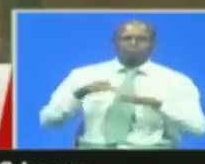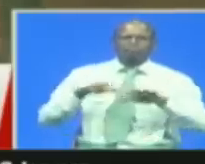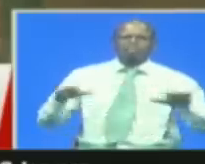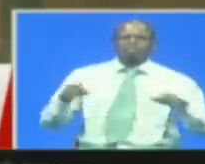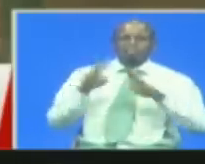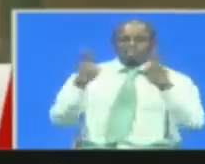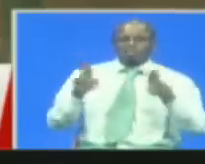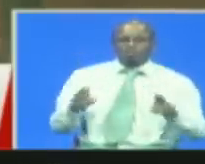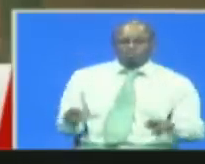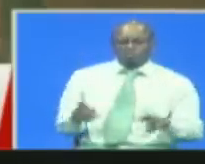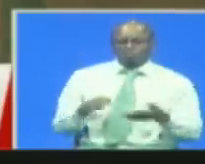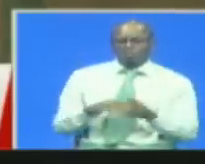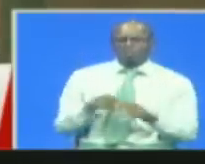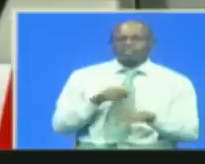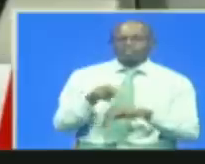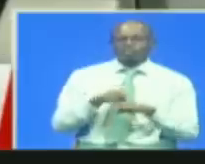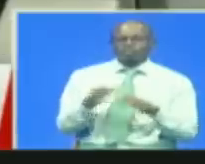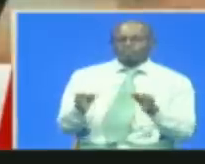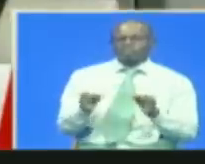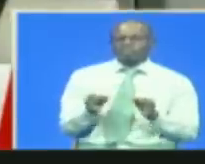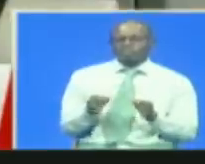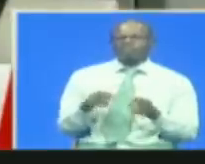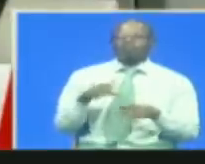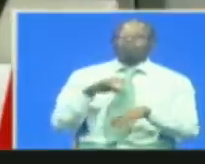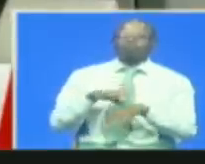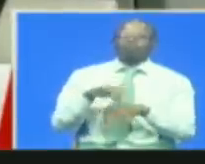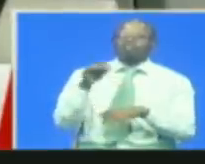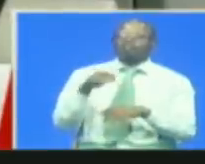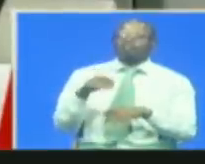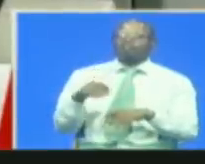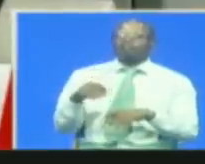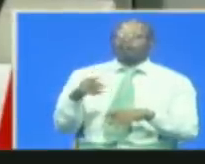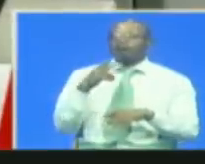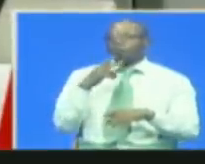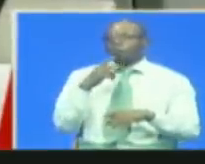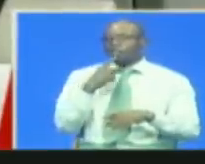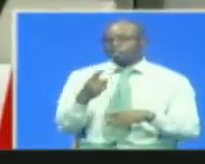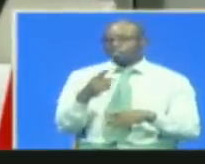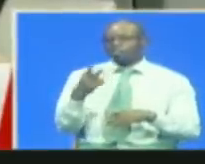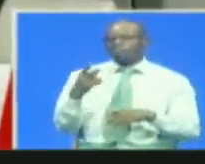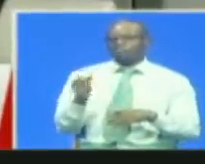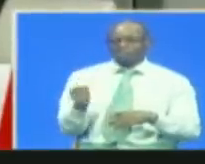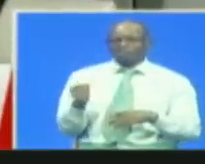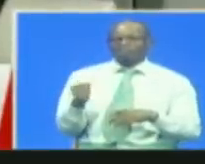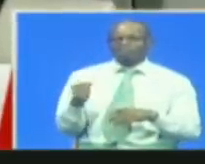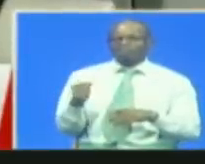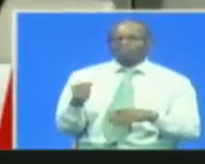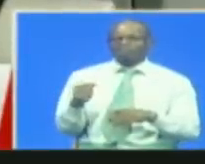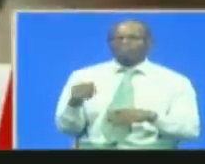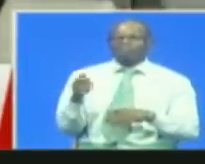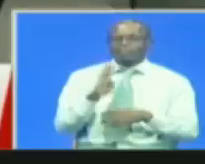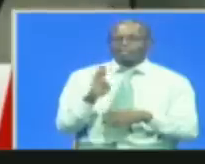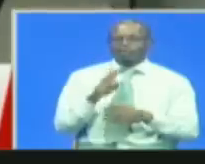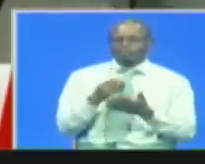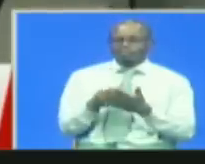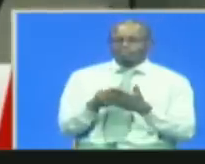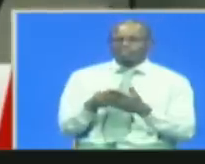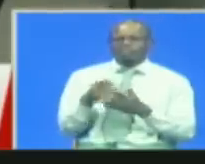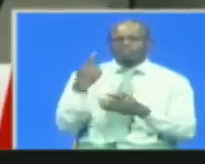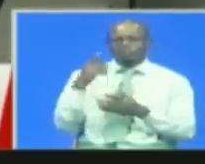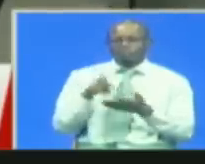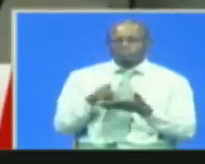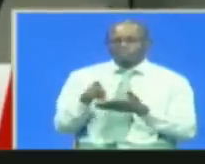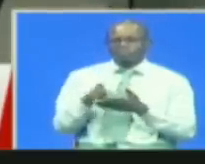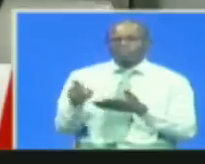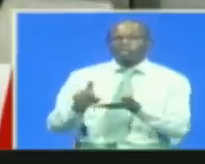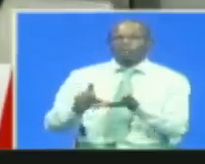year, the National Treasury took a fresh 125 billion shillings worth of medium-term syndicated loans to retire maturing short-term